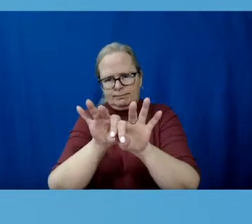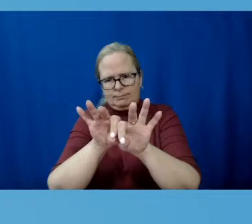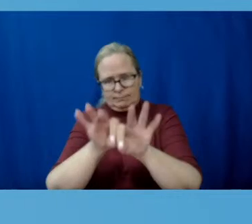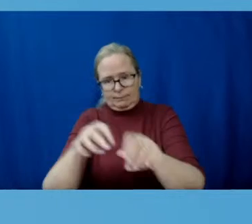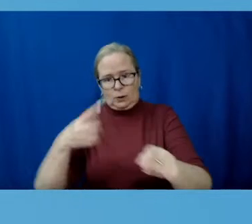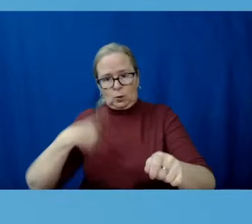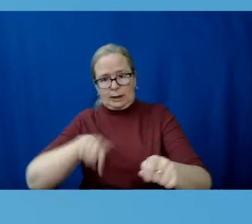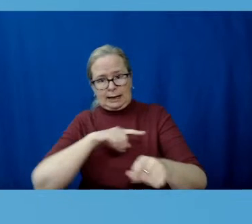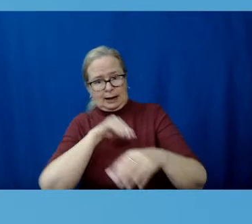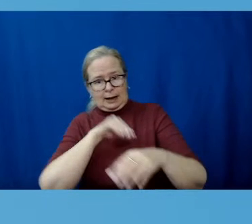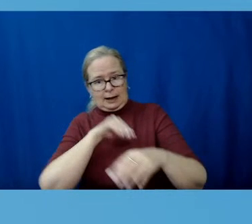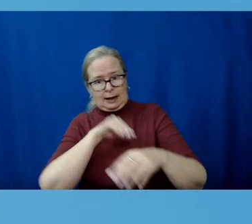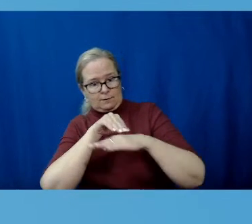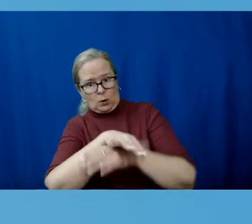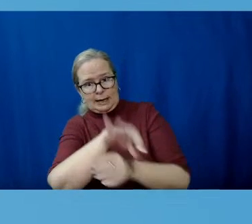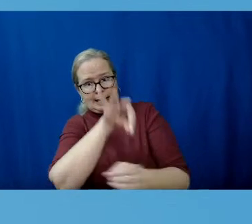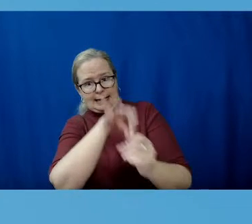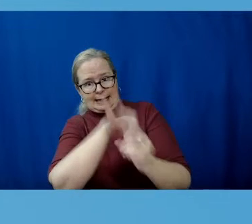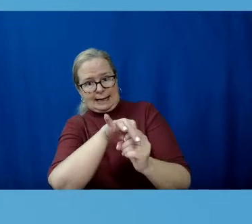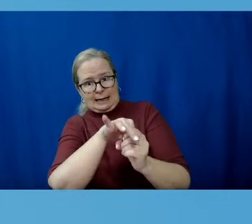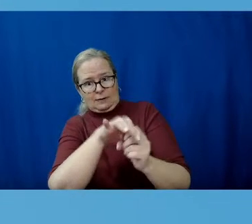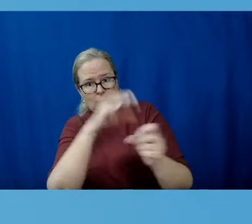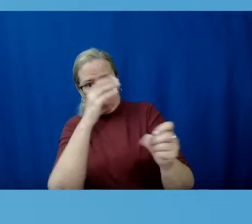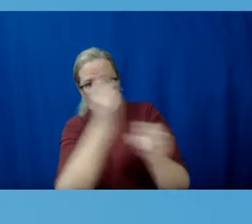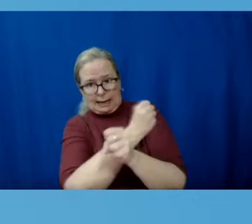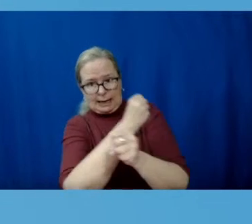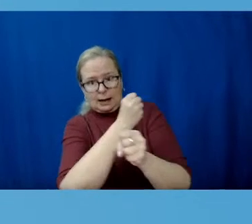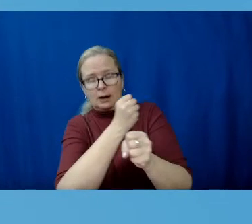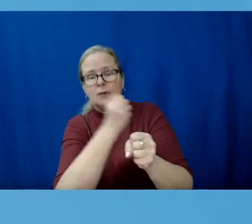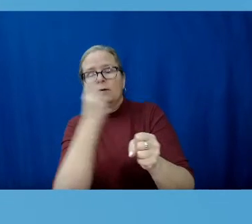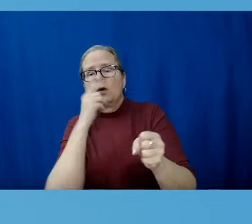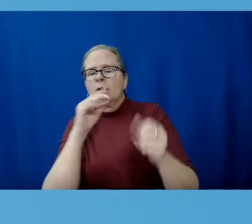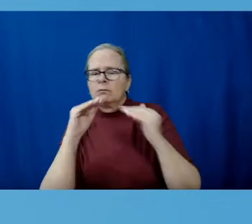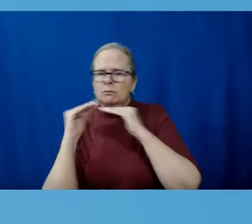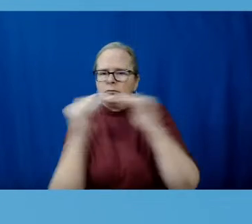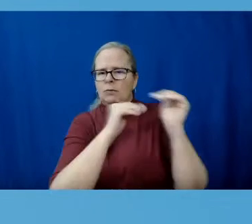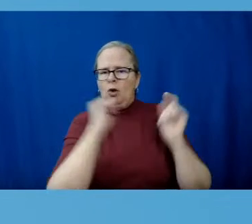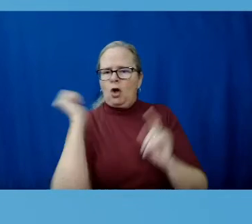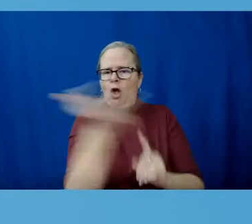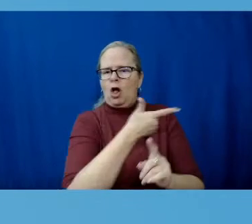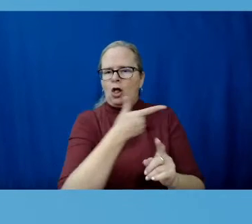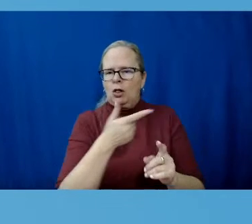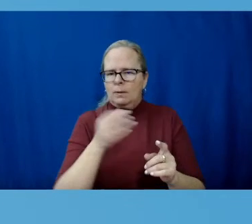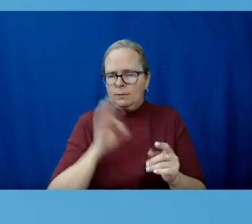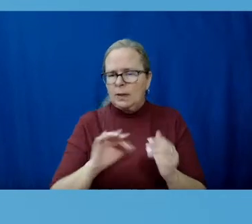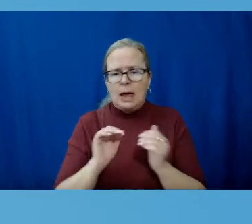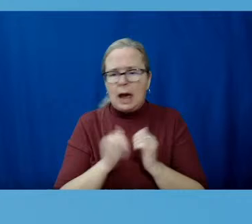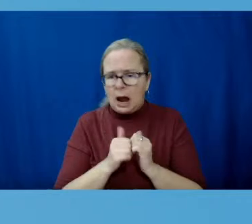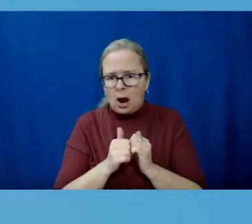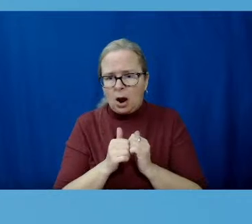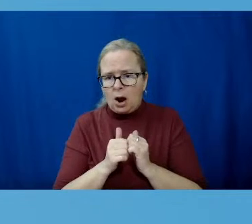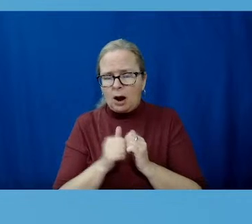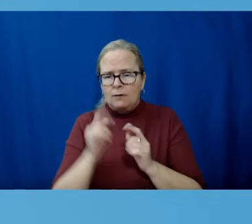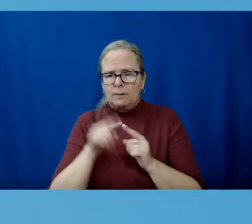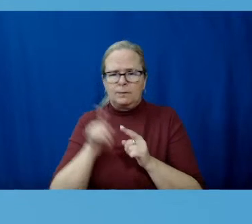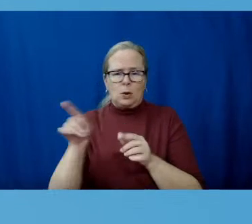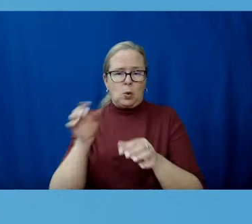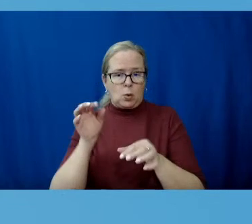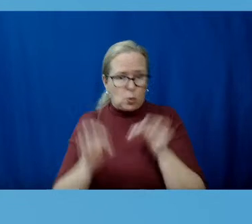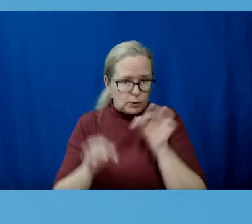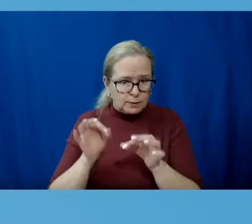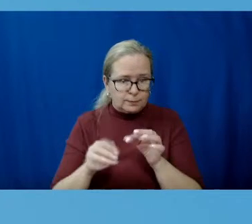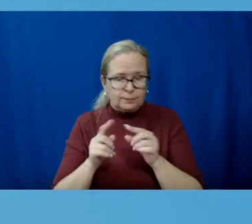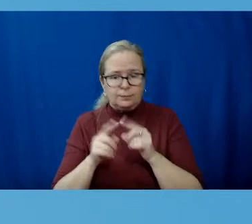society. But in terms of using the courts and using the law, that is just an expensive fraud process sometimes, and it doesn't work quite well